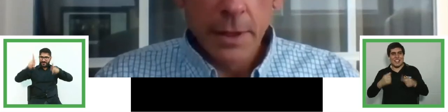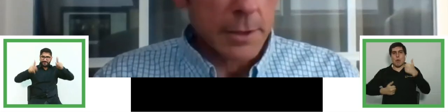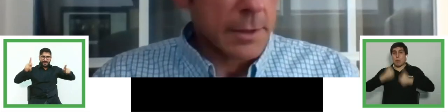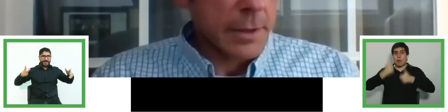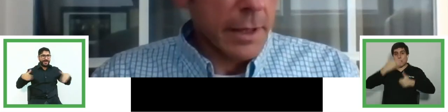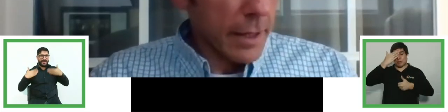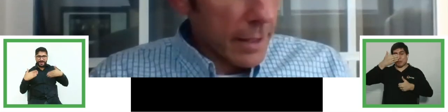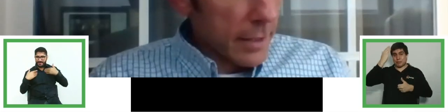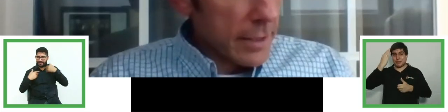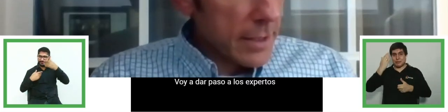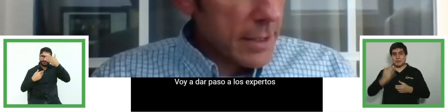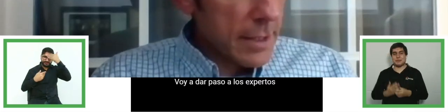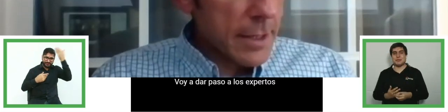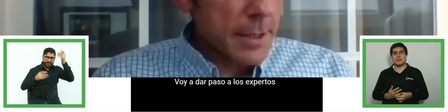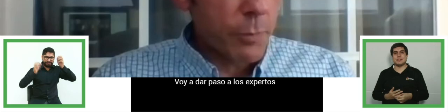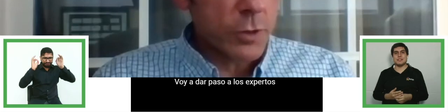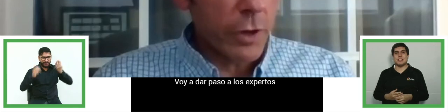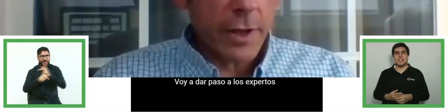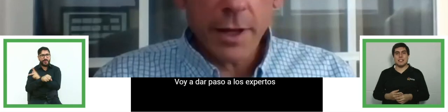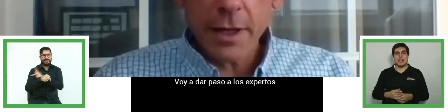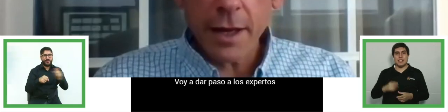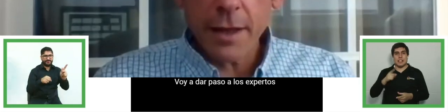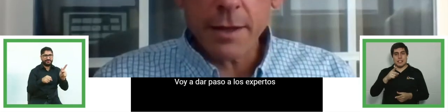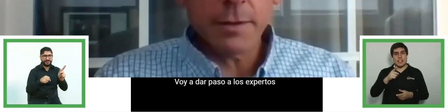well, I will give the floor to